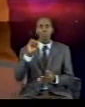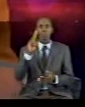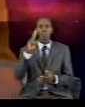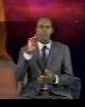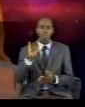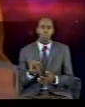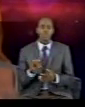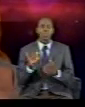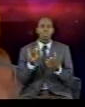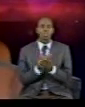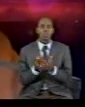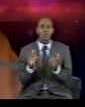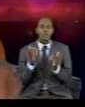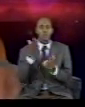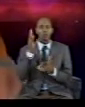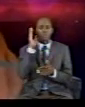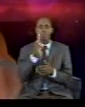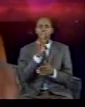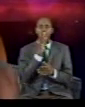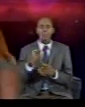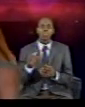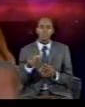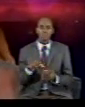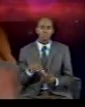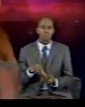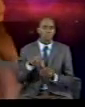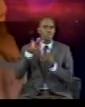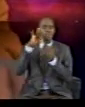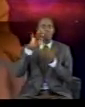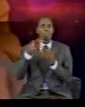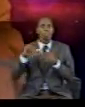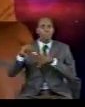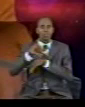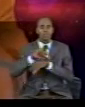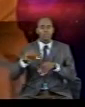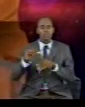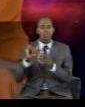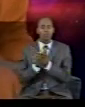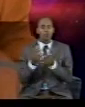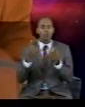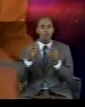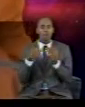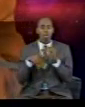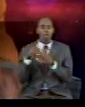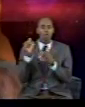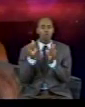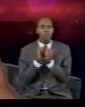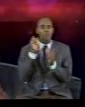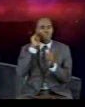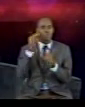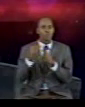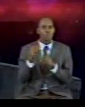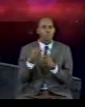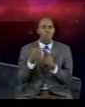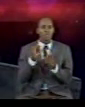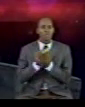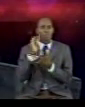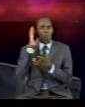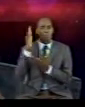special anointing. We'll come out with message with power that will bring conviction upon the